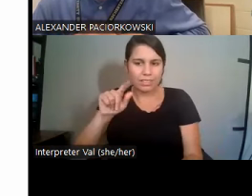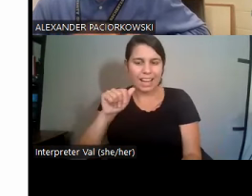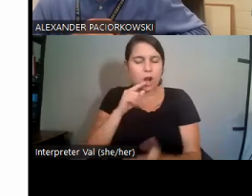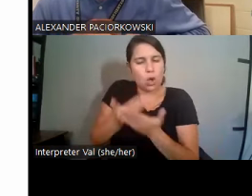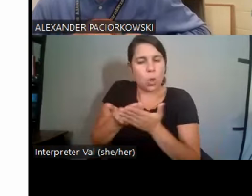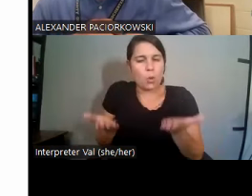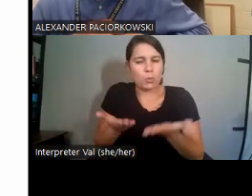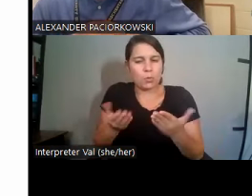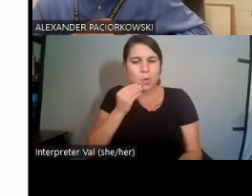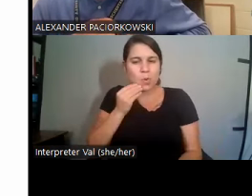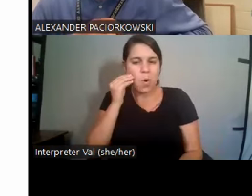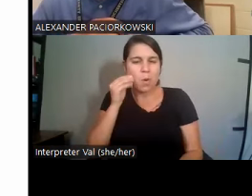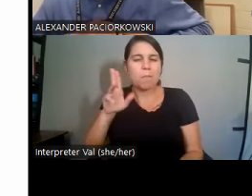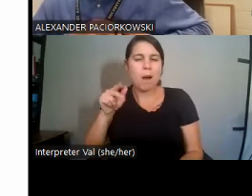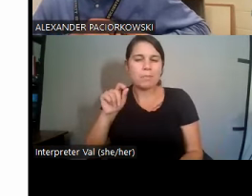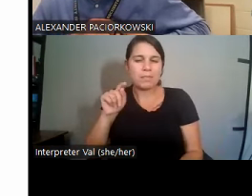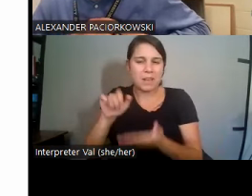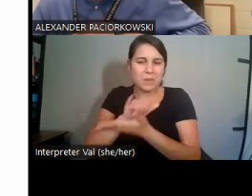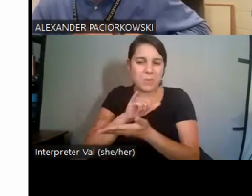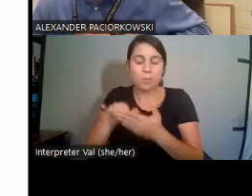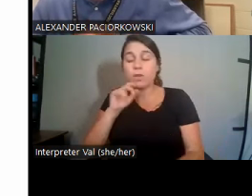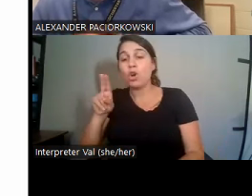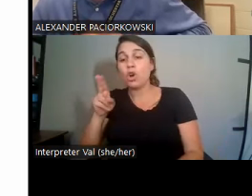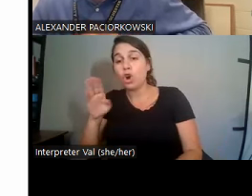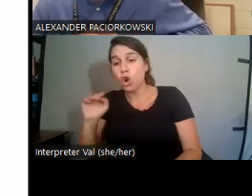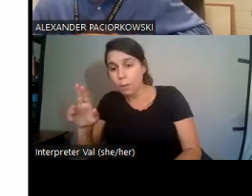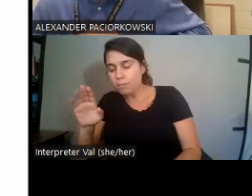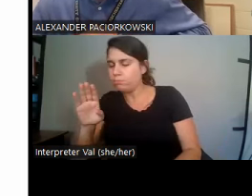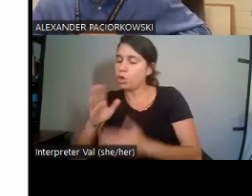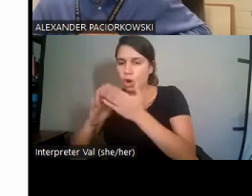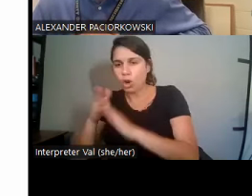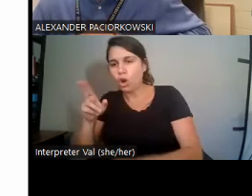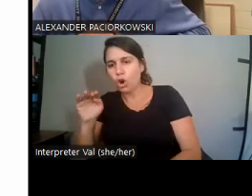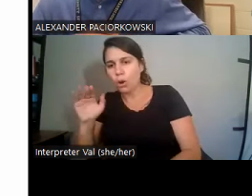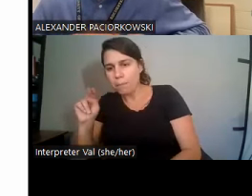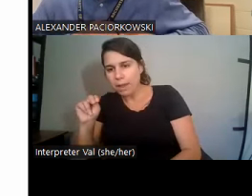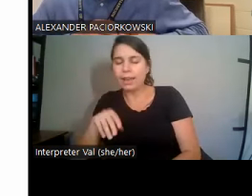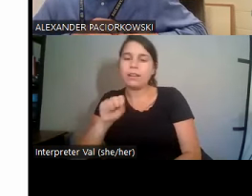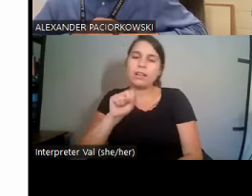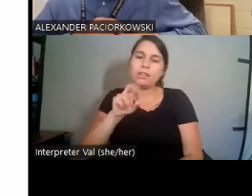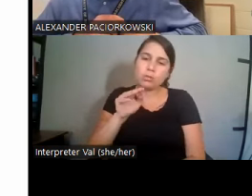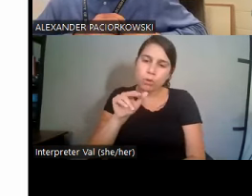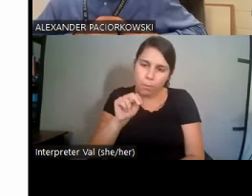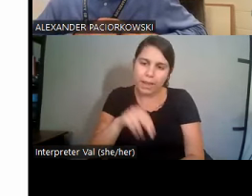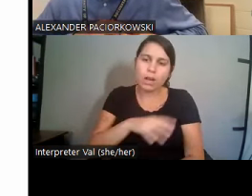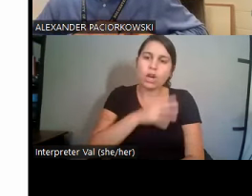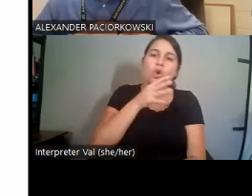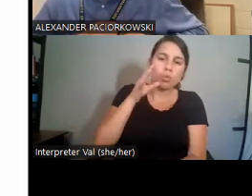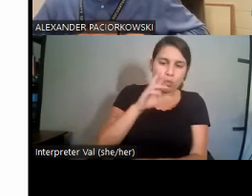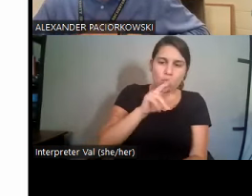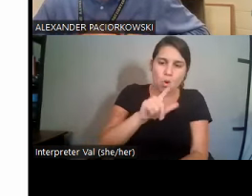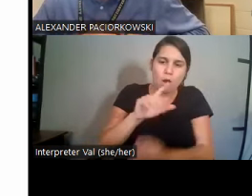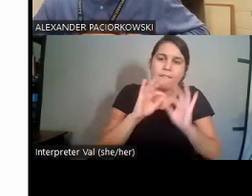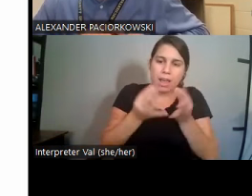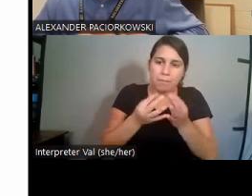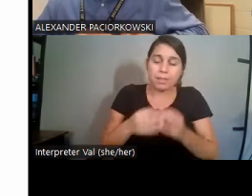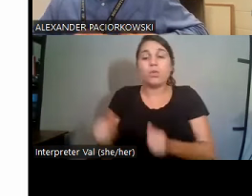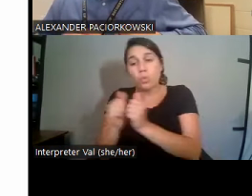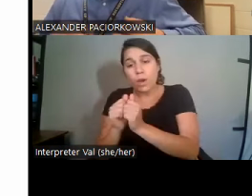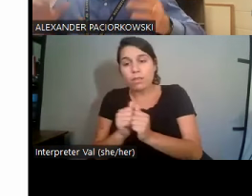at urban, suburban, and rural families with and without children with